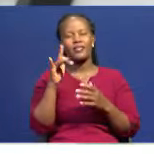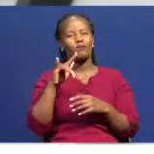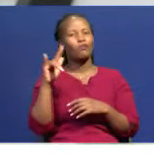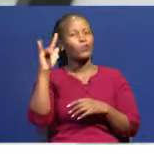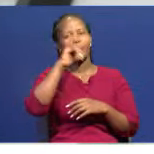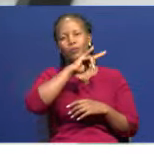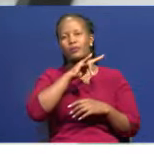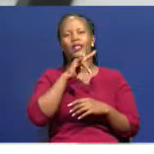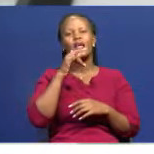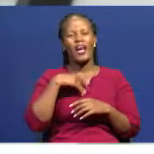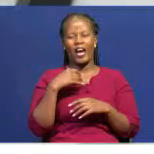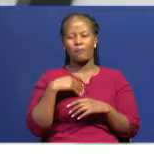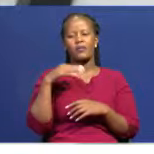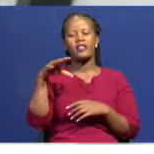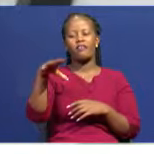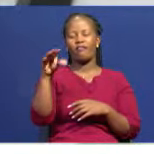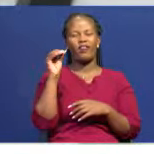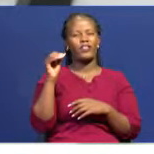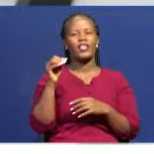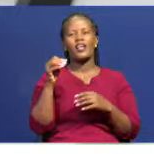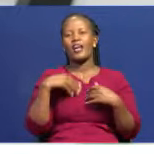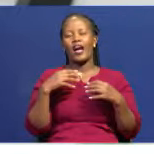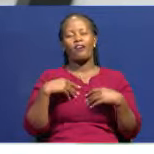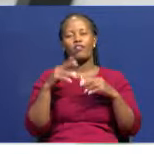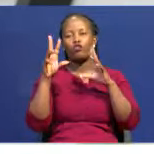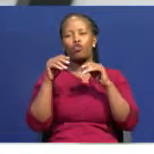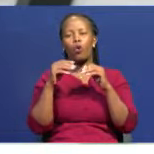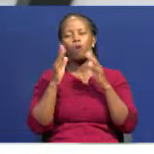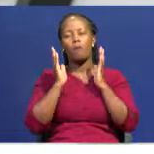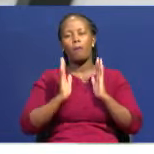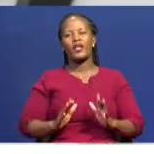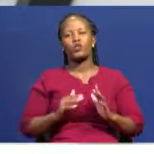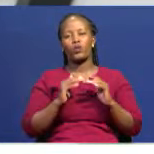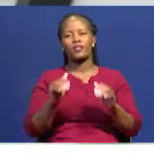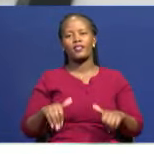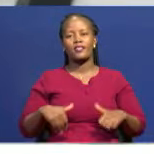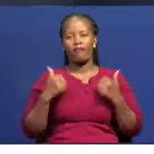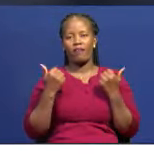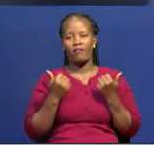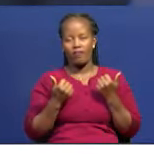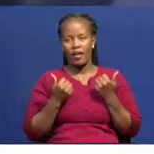him has been found with no survivors. Here's that report.